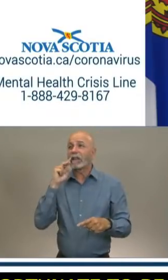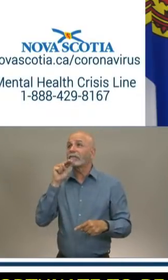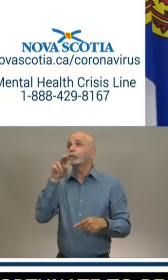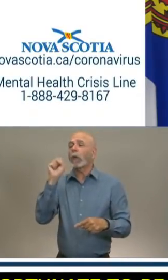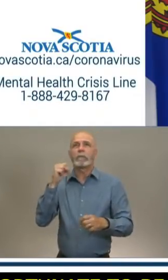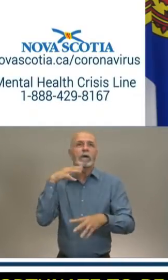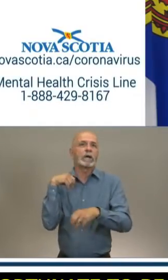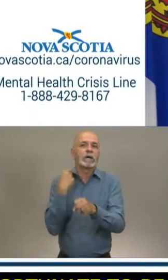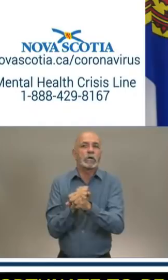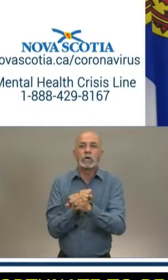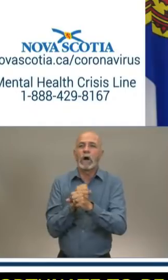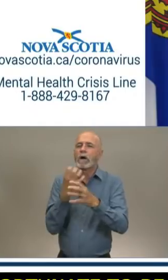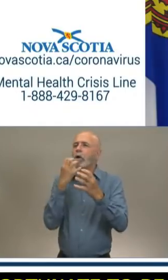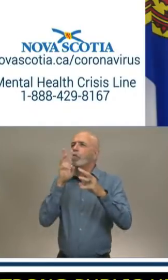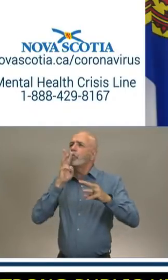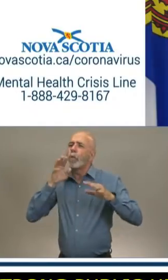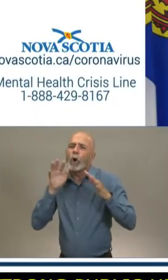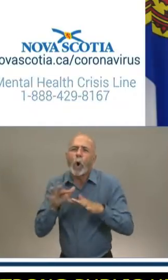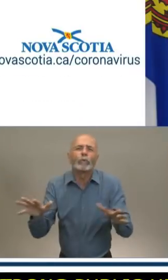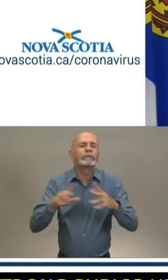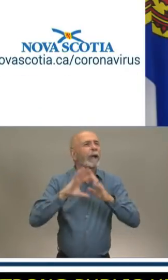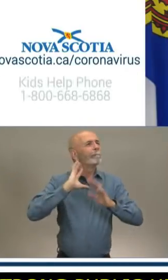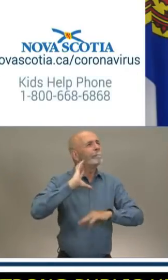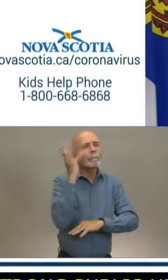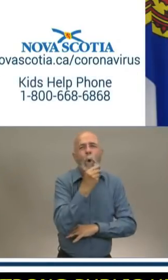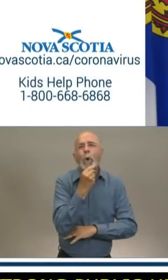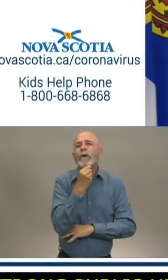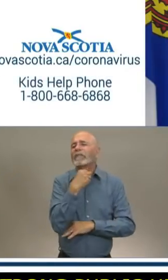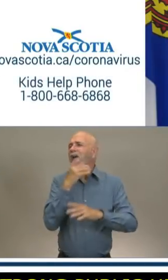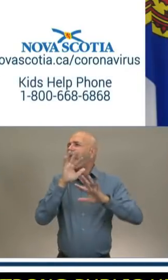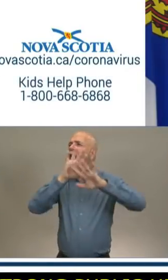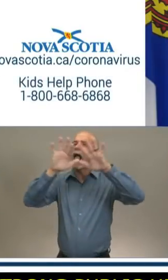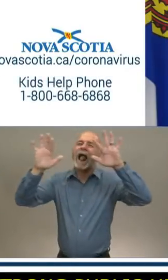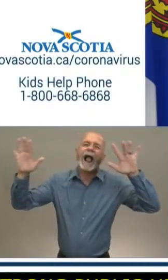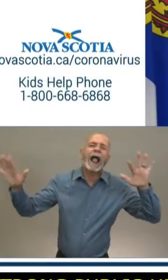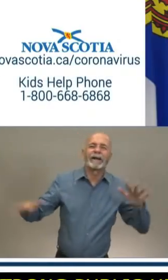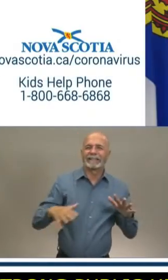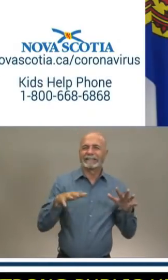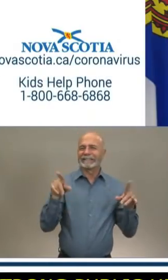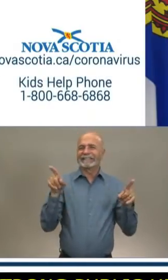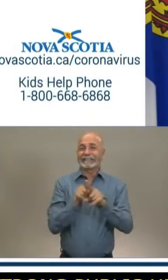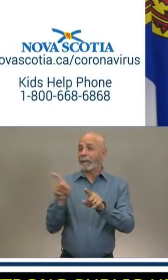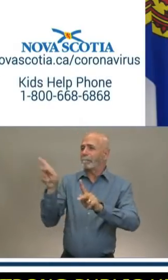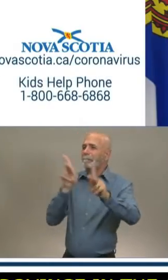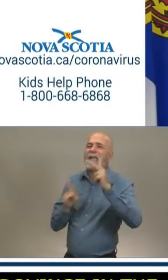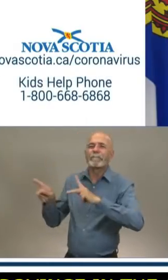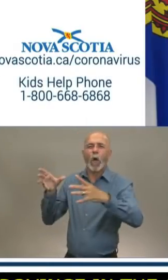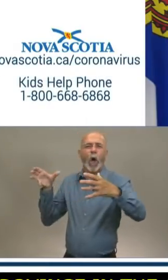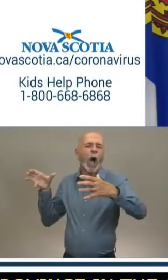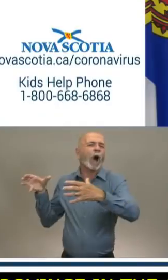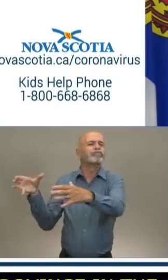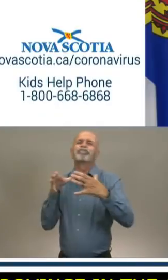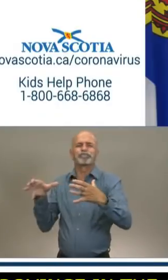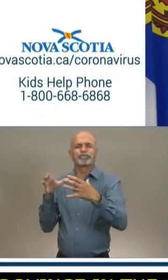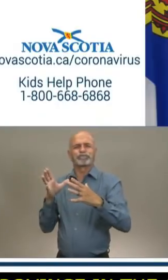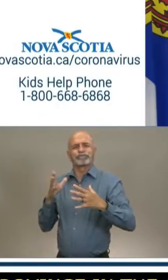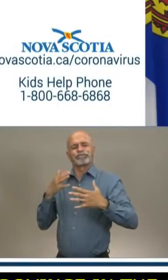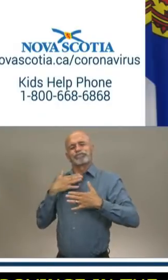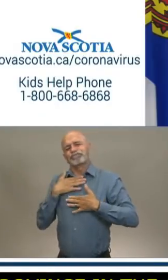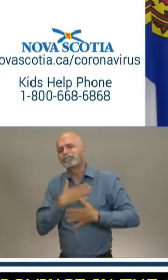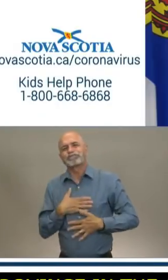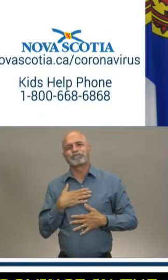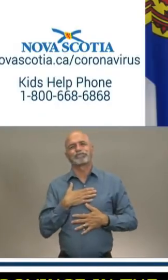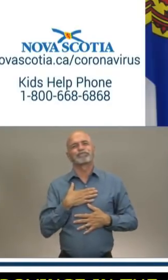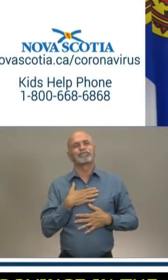vast, our scenery is second to none, and above all, our best asset is our people. I couldn't be more optimistic about the future of